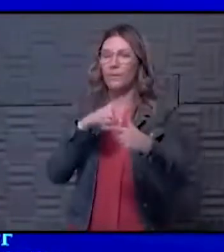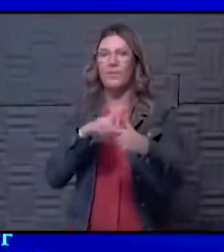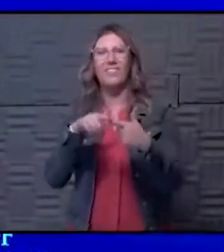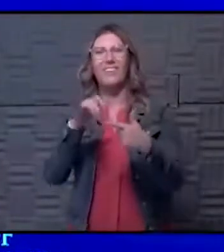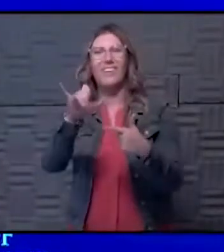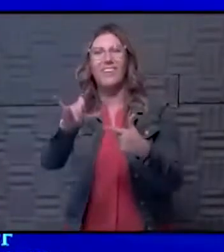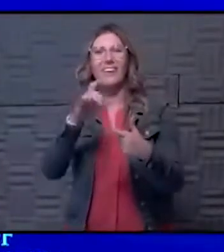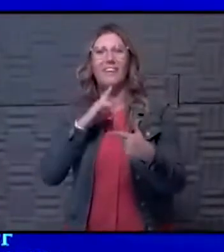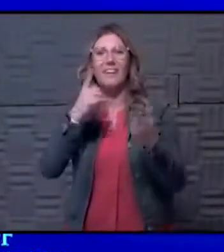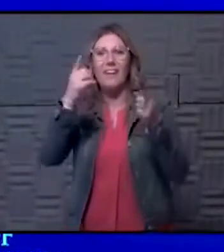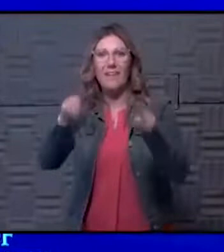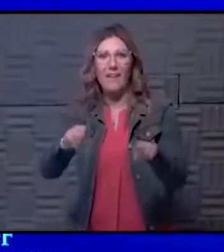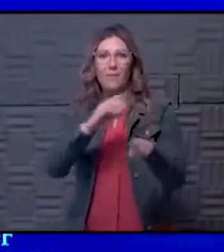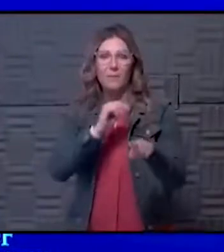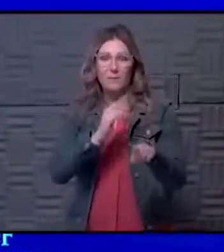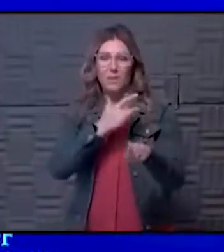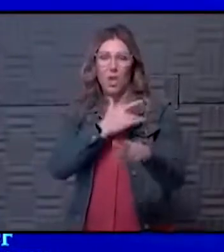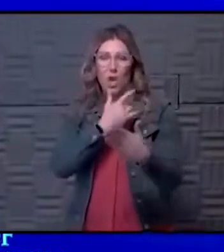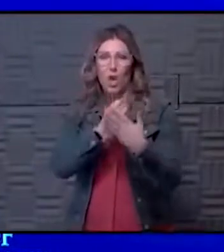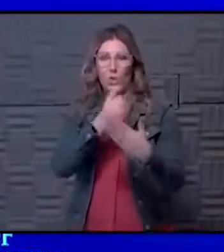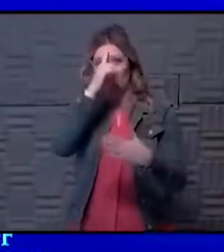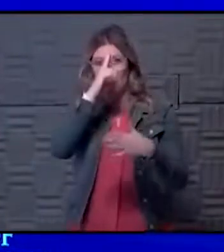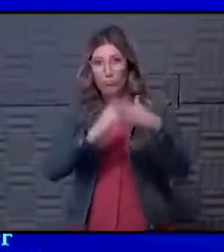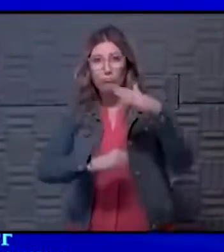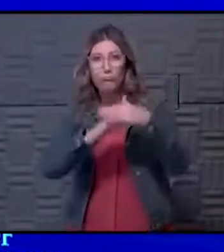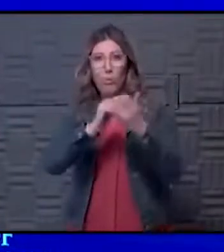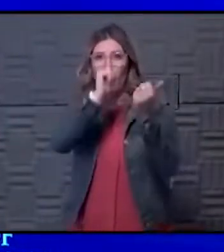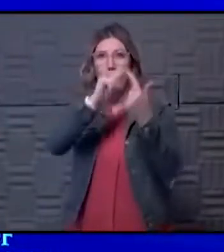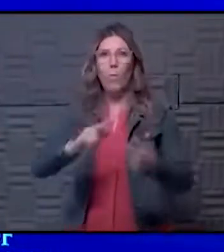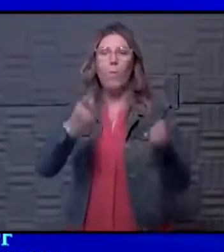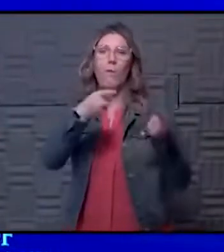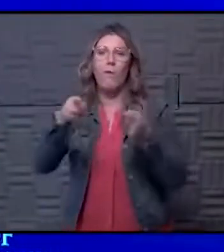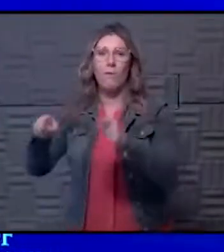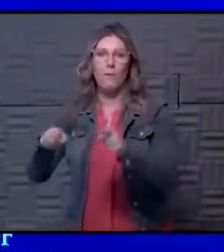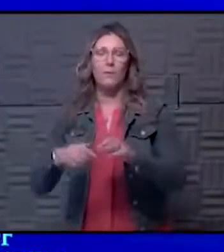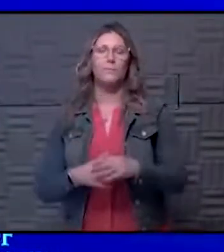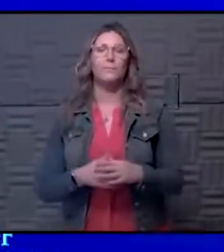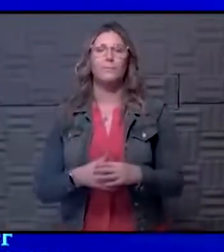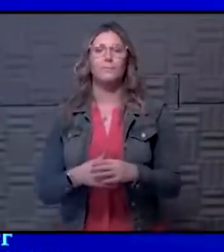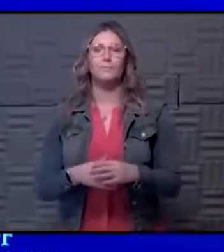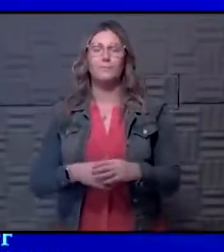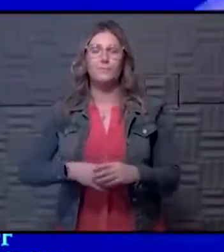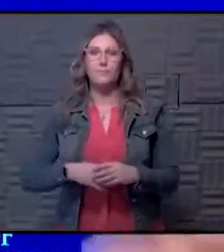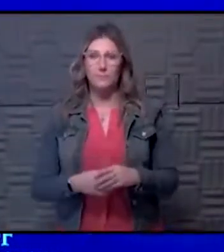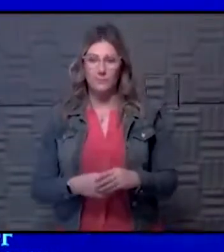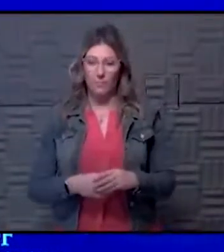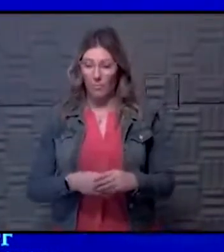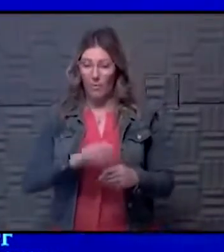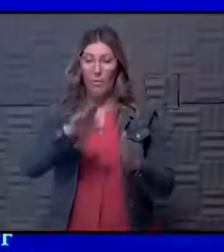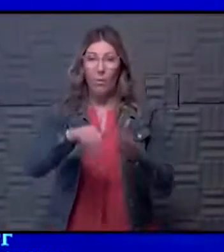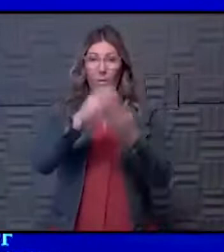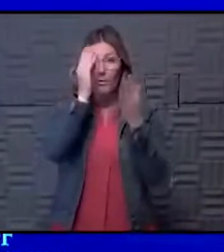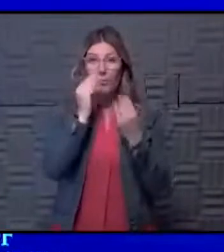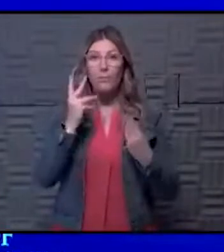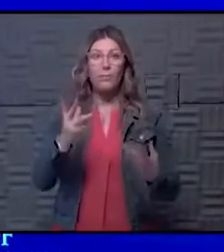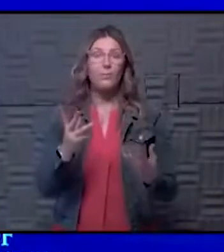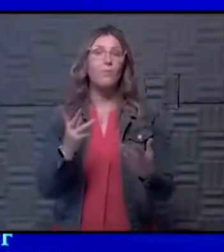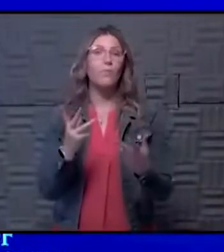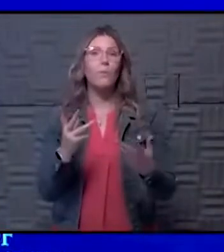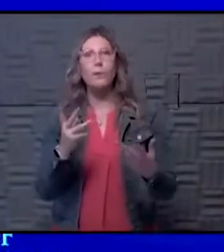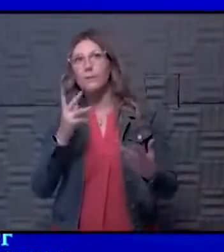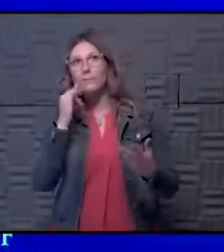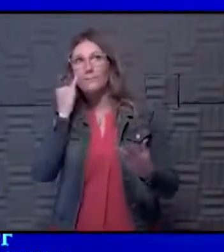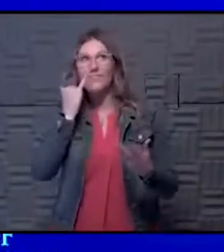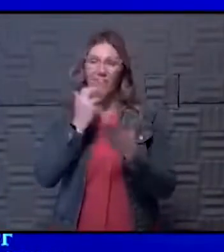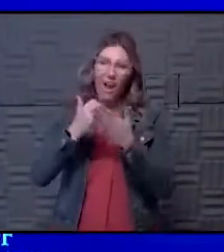You know, heart attacks happen, strokes happen. And so there doesn't, in all the data that's been, if you try to